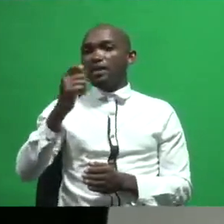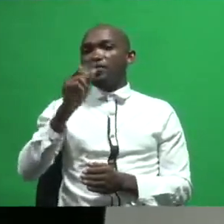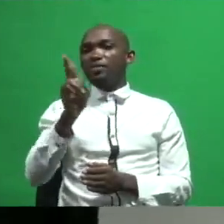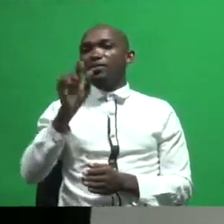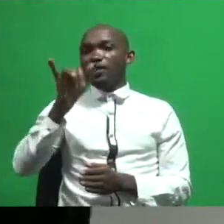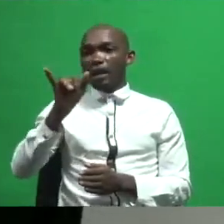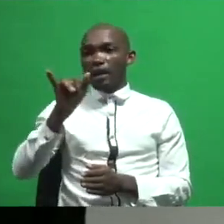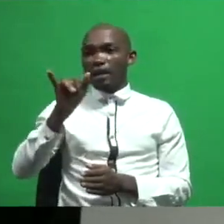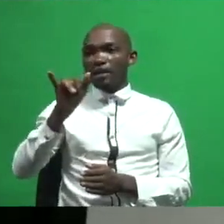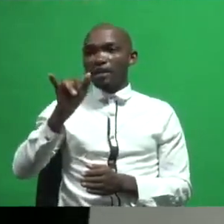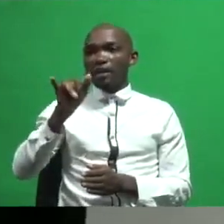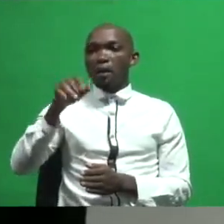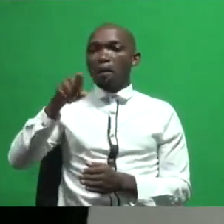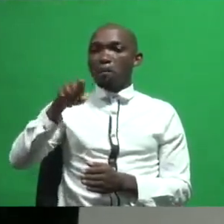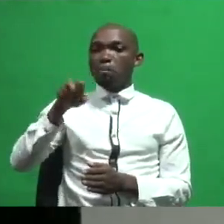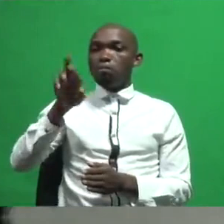2-methylpropane.